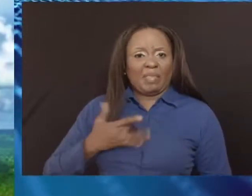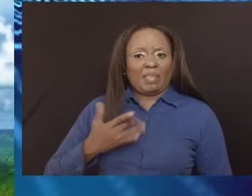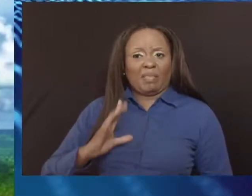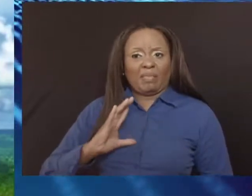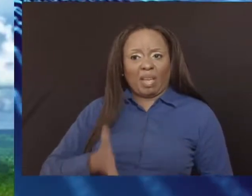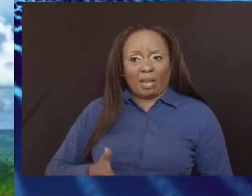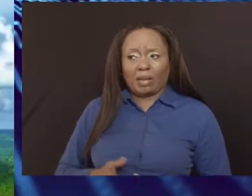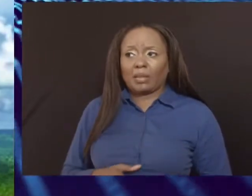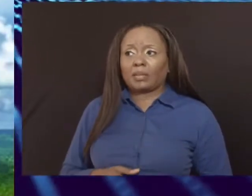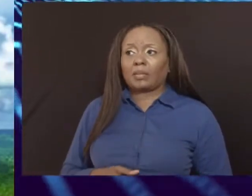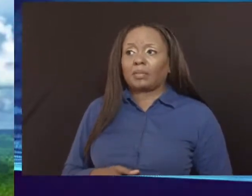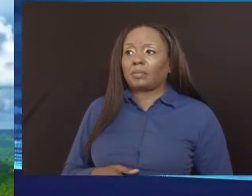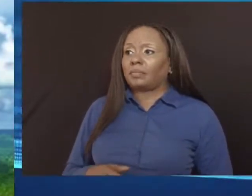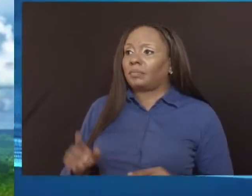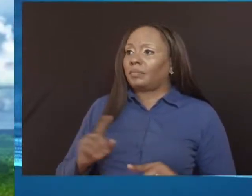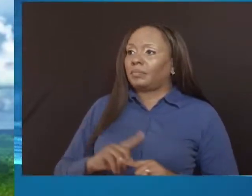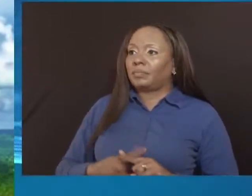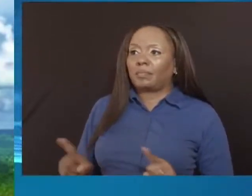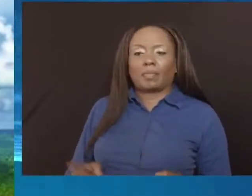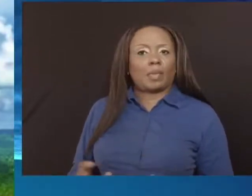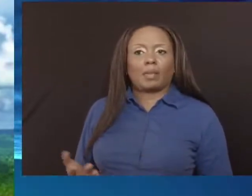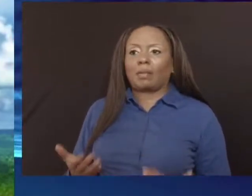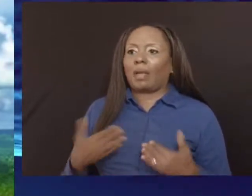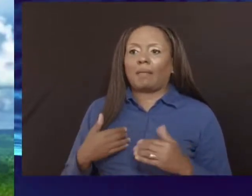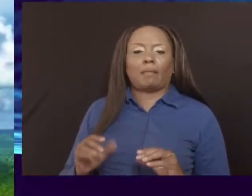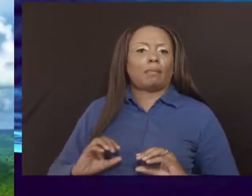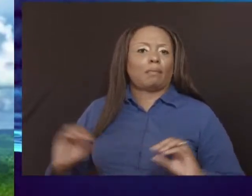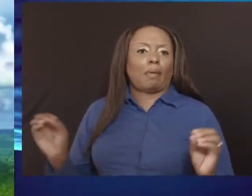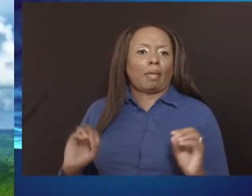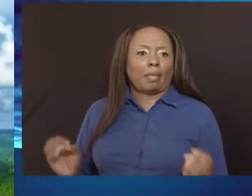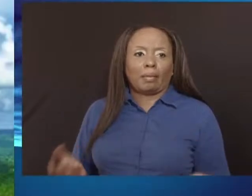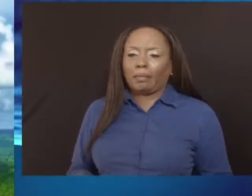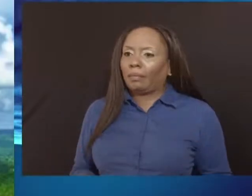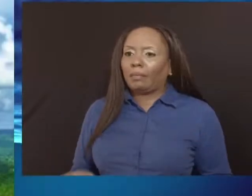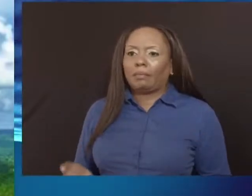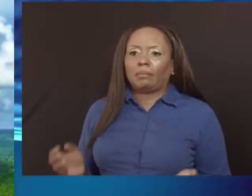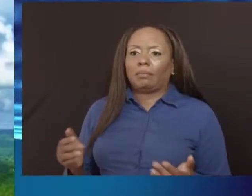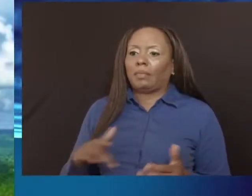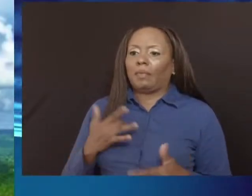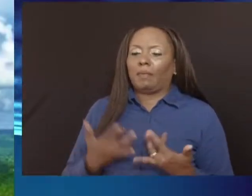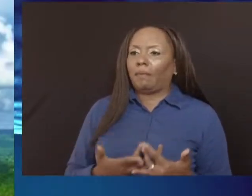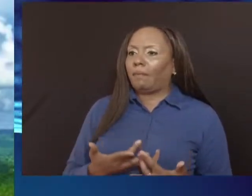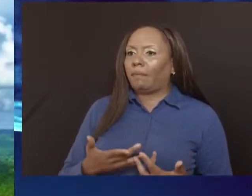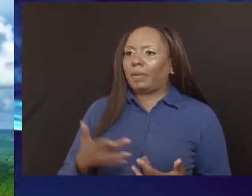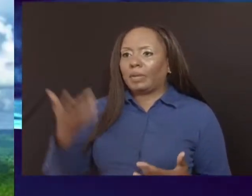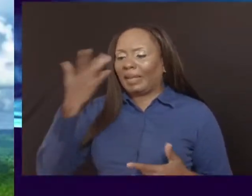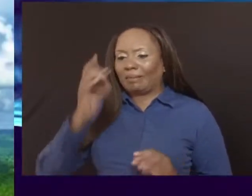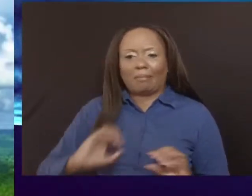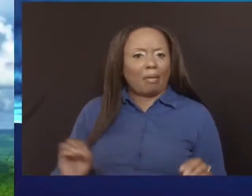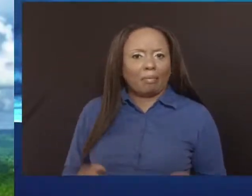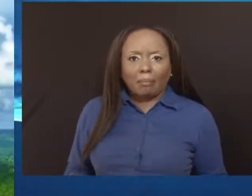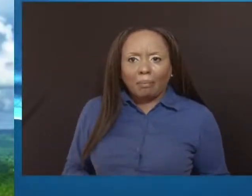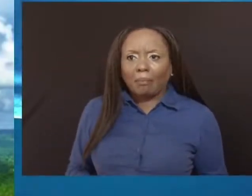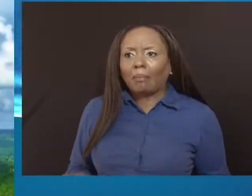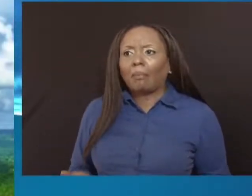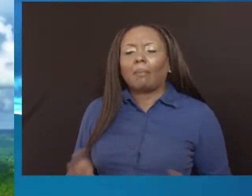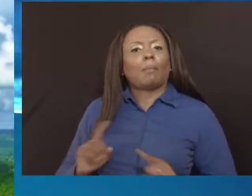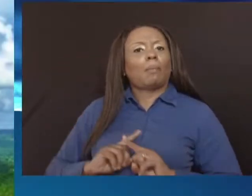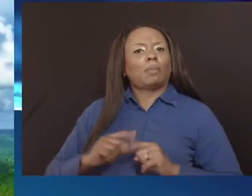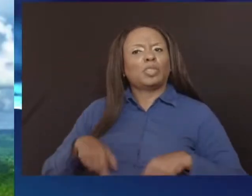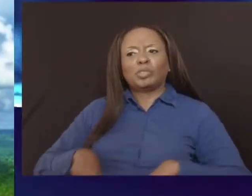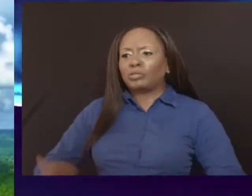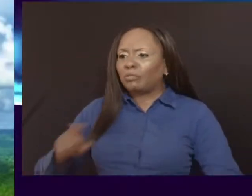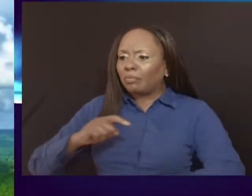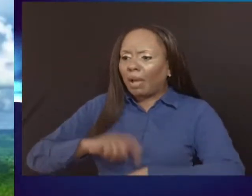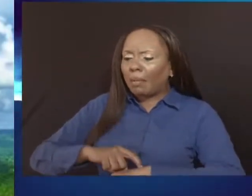they may remain without any sort of symptoms for the entire duration of their clinical course. We also